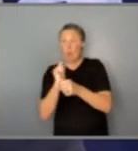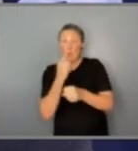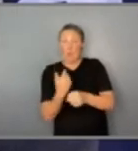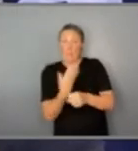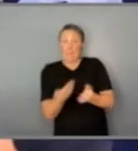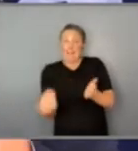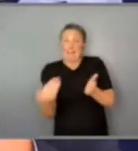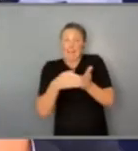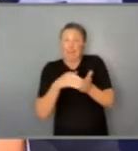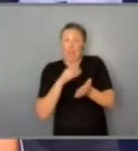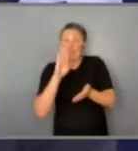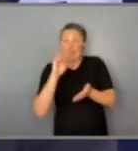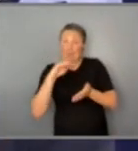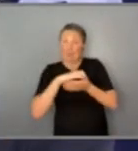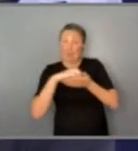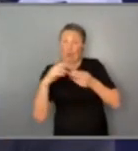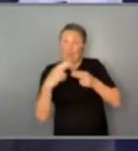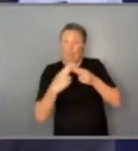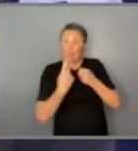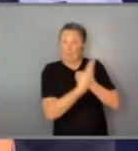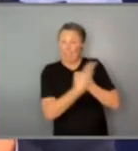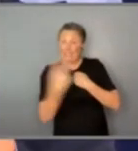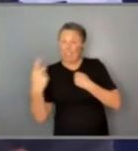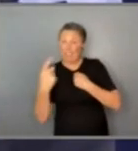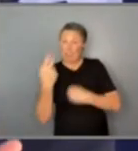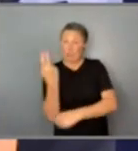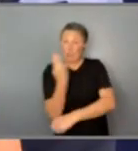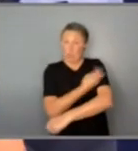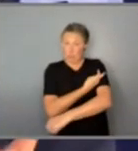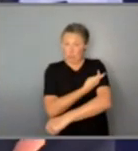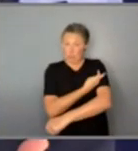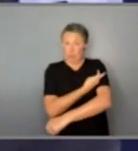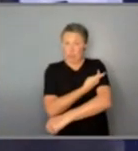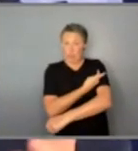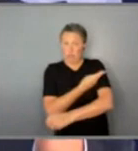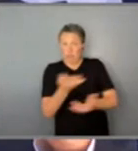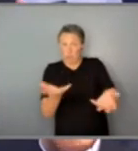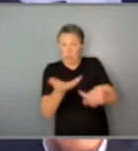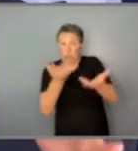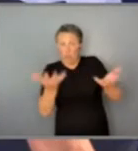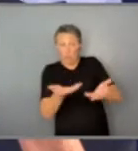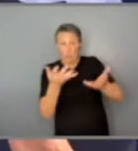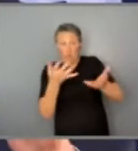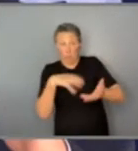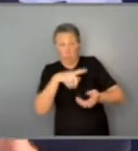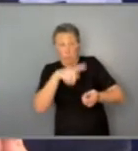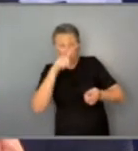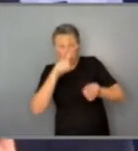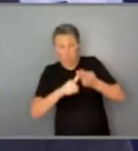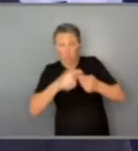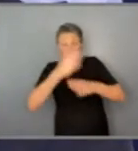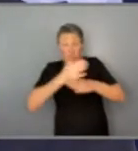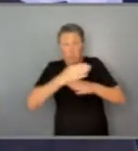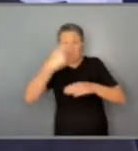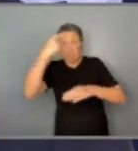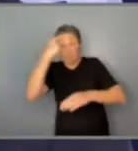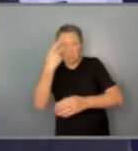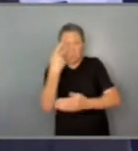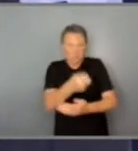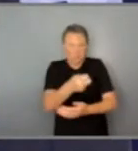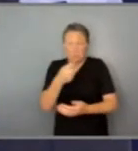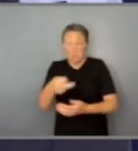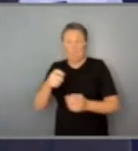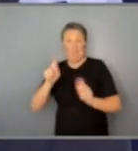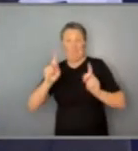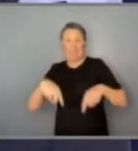the way. GPs and pharmacists, to ensure we're maintaining the distribution in that group, which has increased, by the way, it